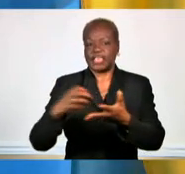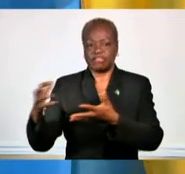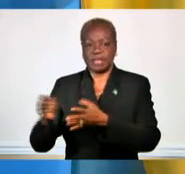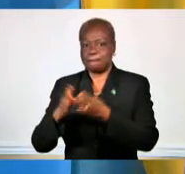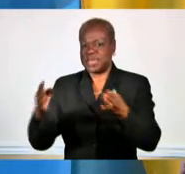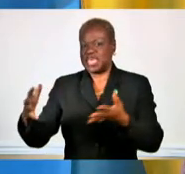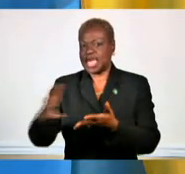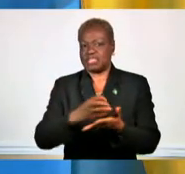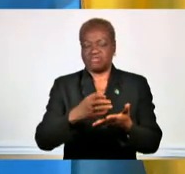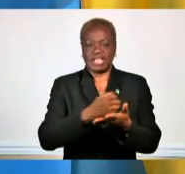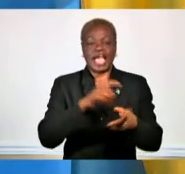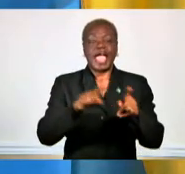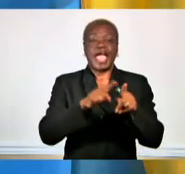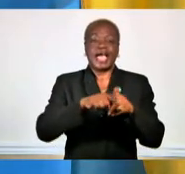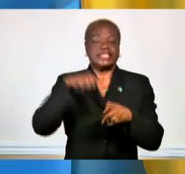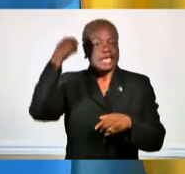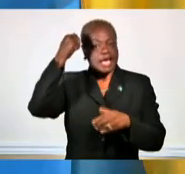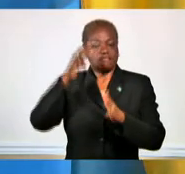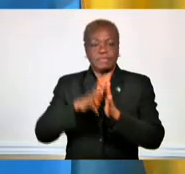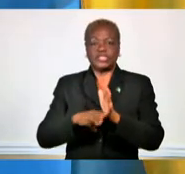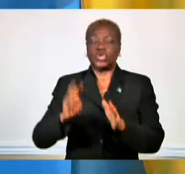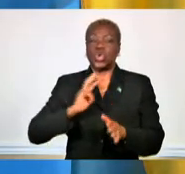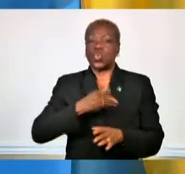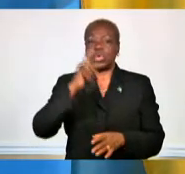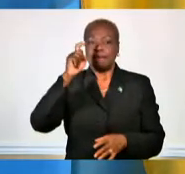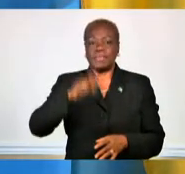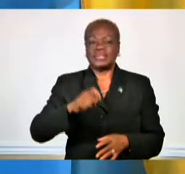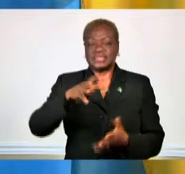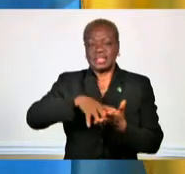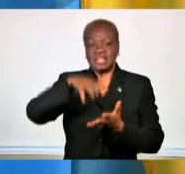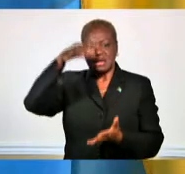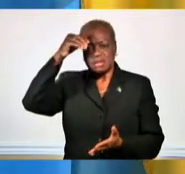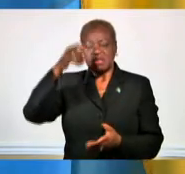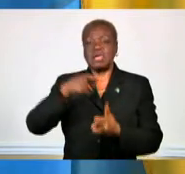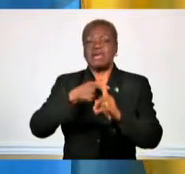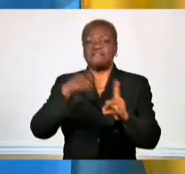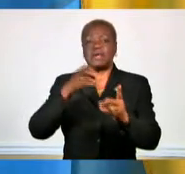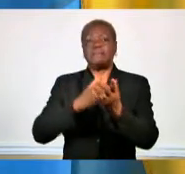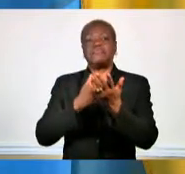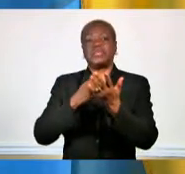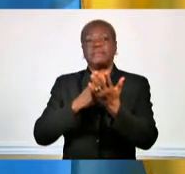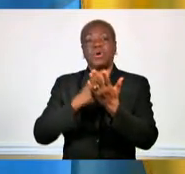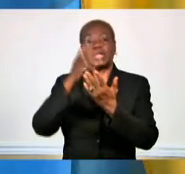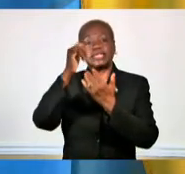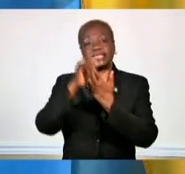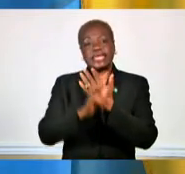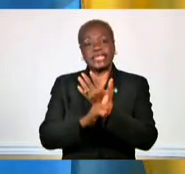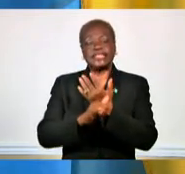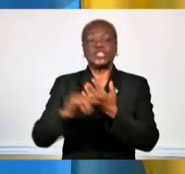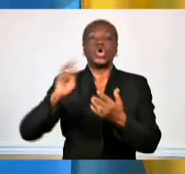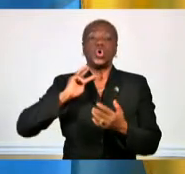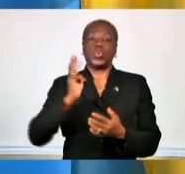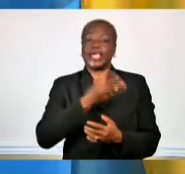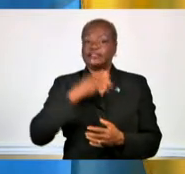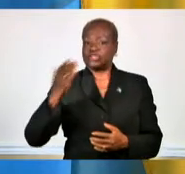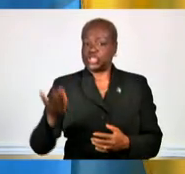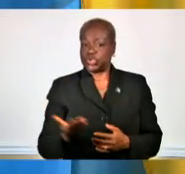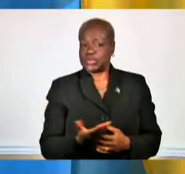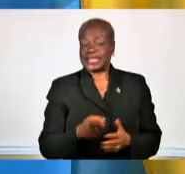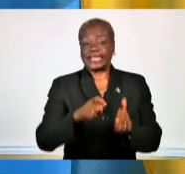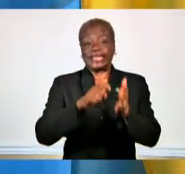As a government, we must learn from the policies we introduced that require